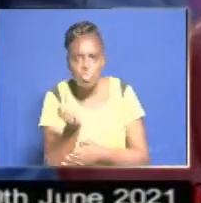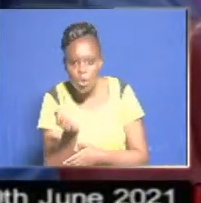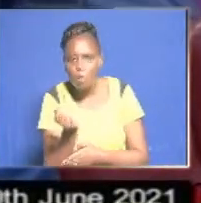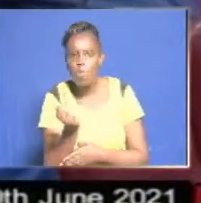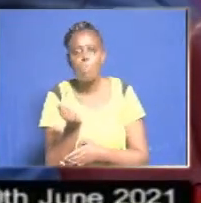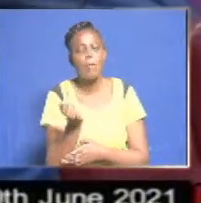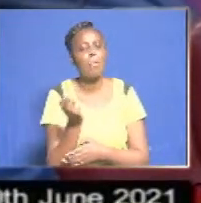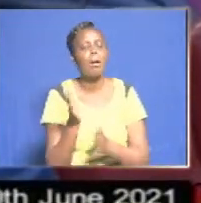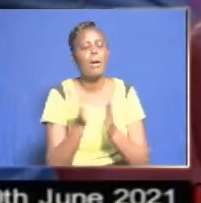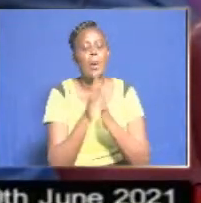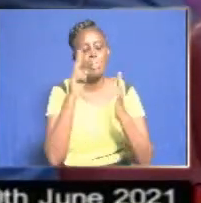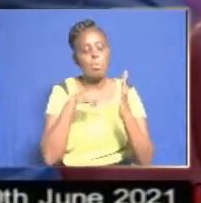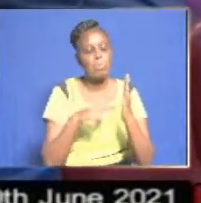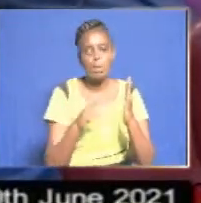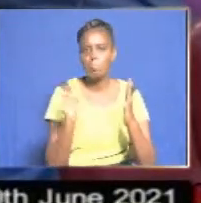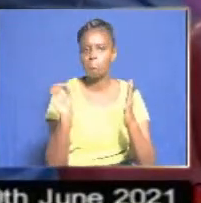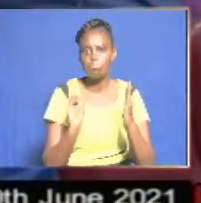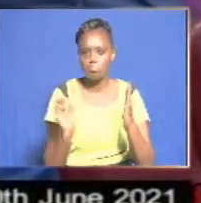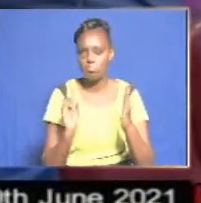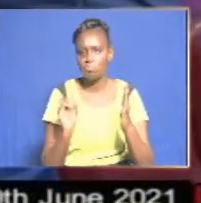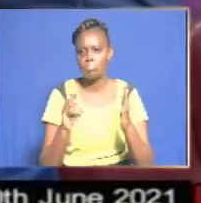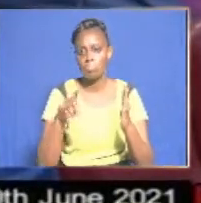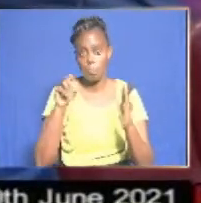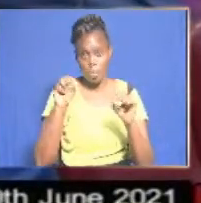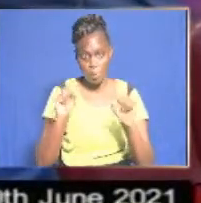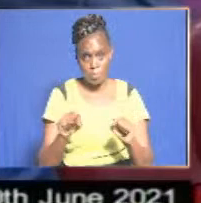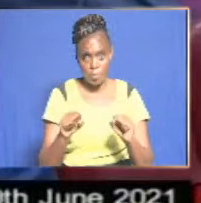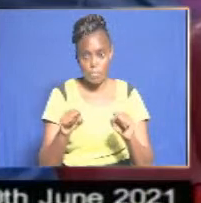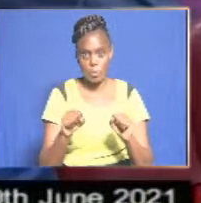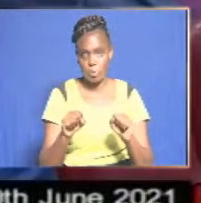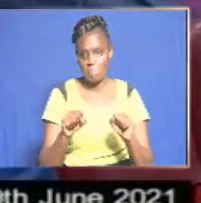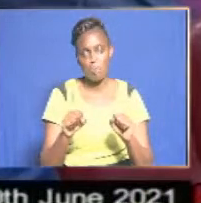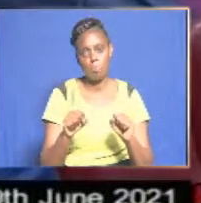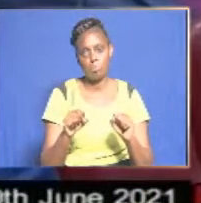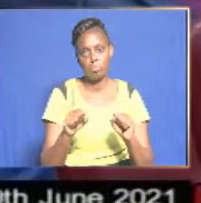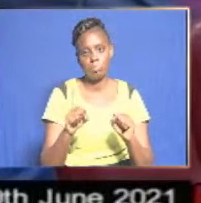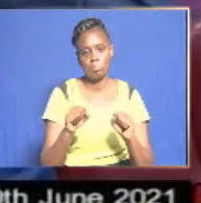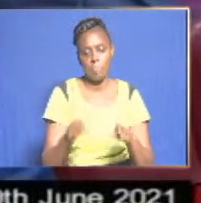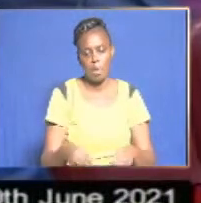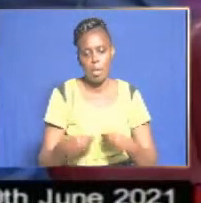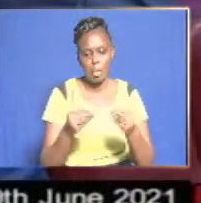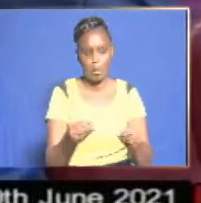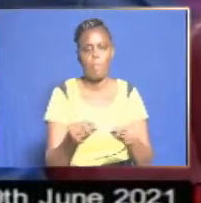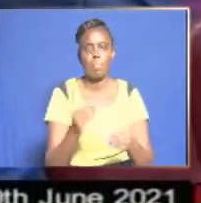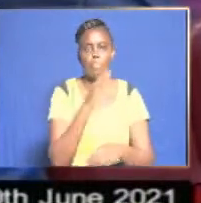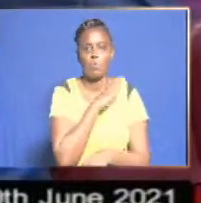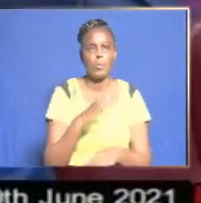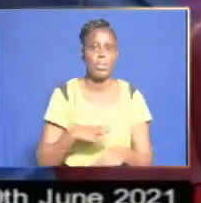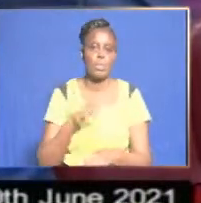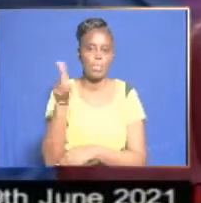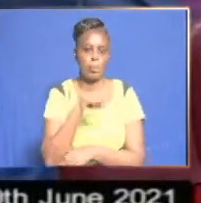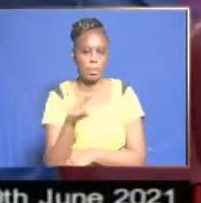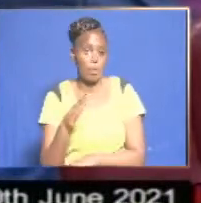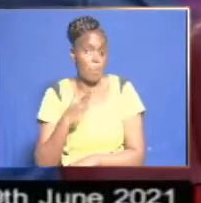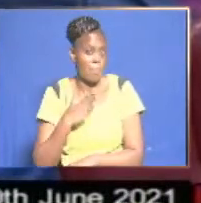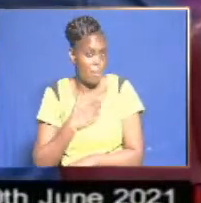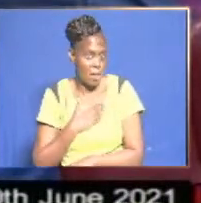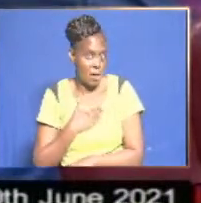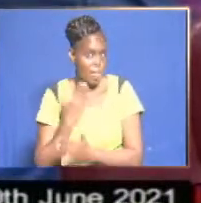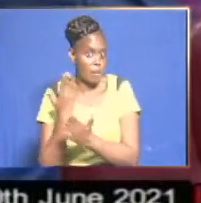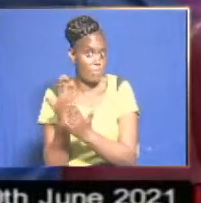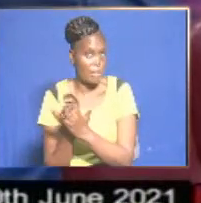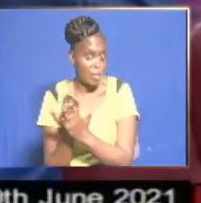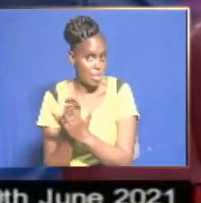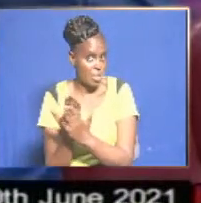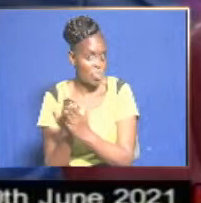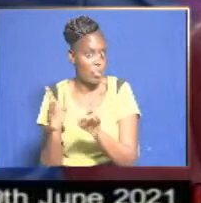it, I think we might be directing it to the wrong committee, because mine was not exactly as a petition that you had earlier